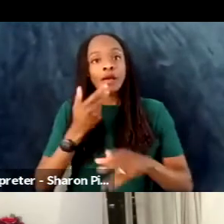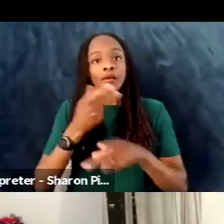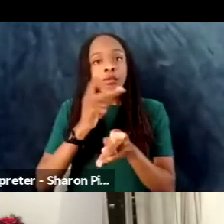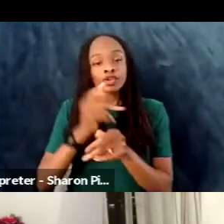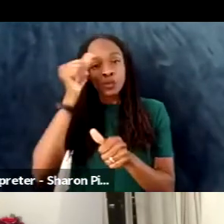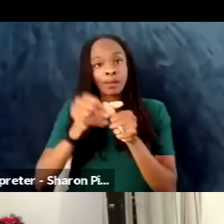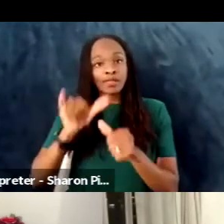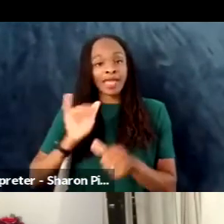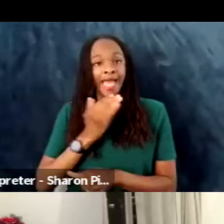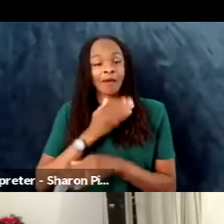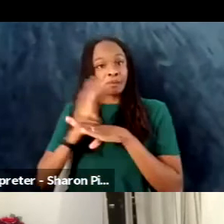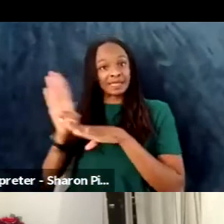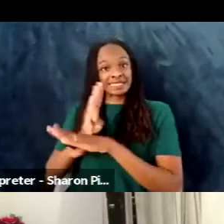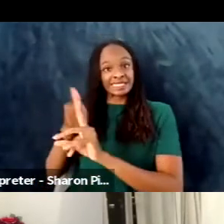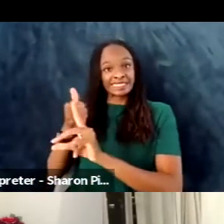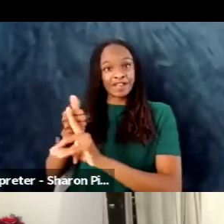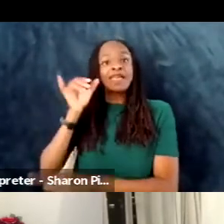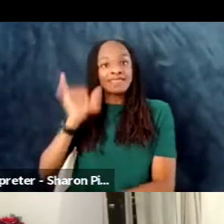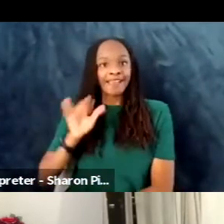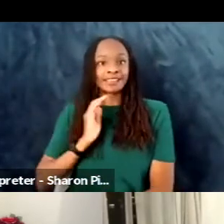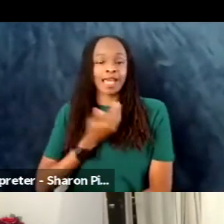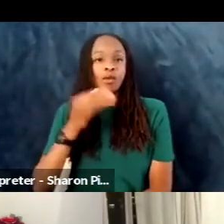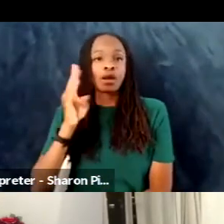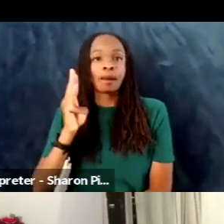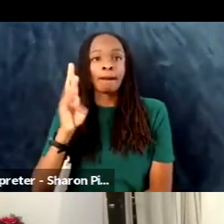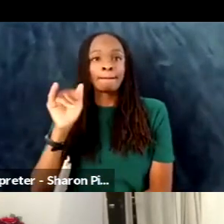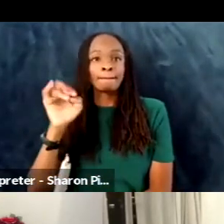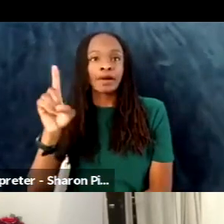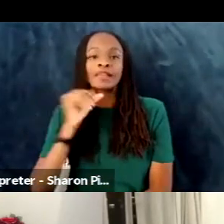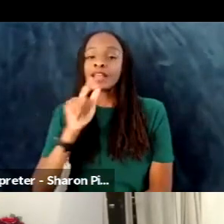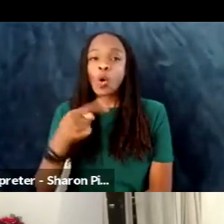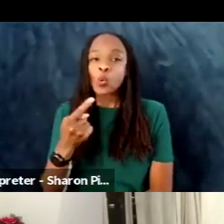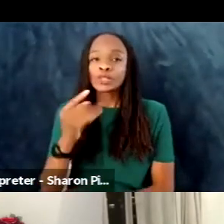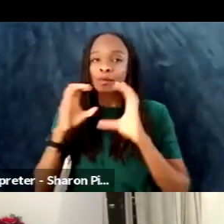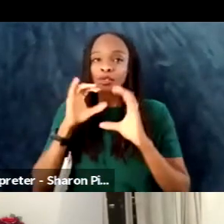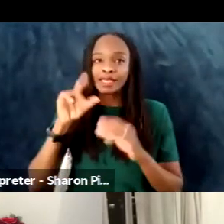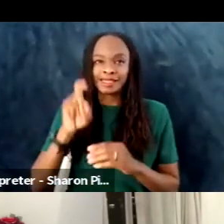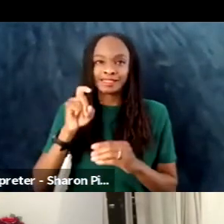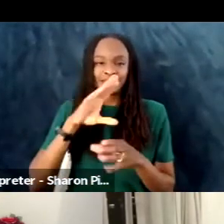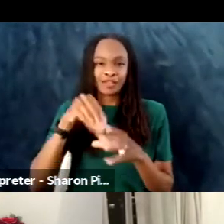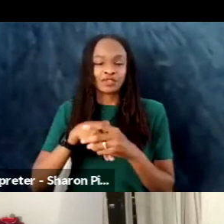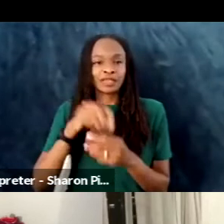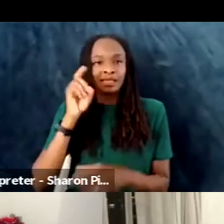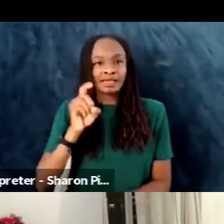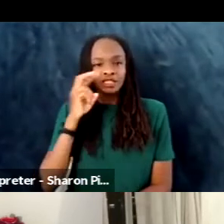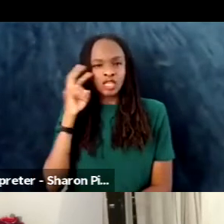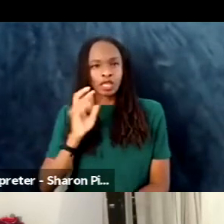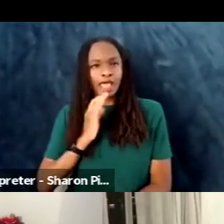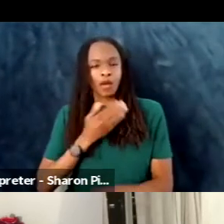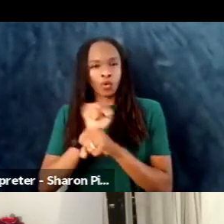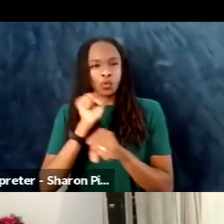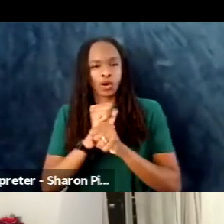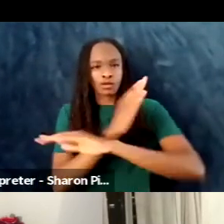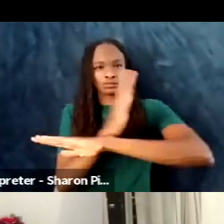business is our brand. So it's not just our communication that needs to be inclusive. We need to look at our work across the